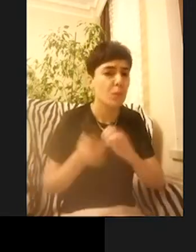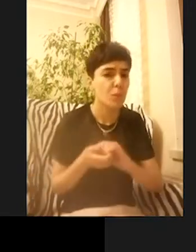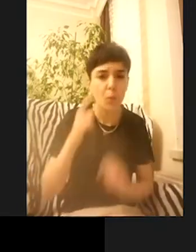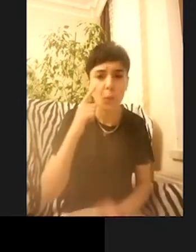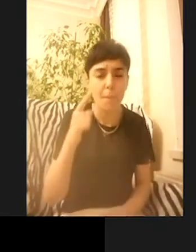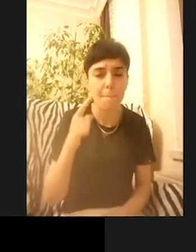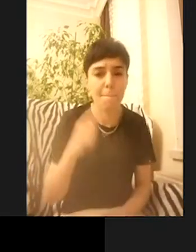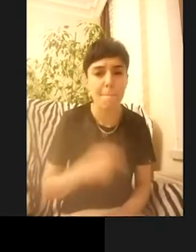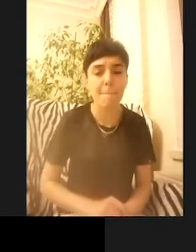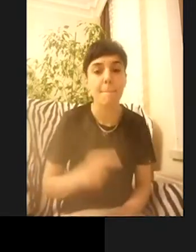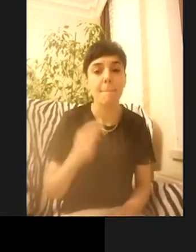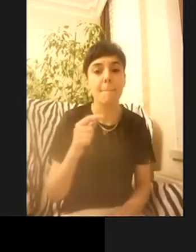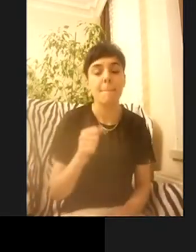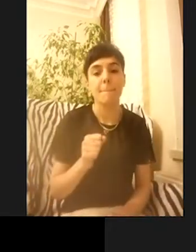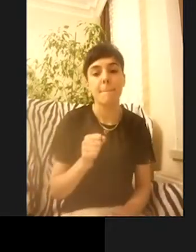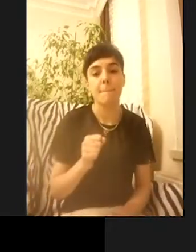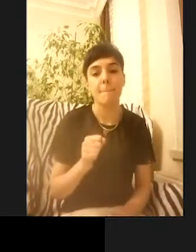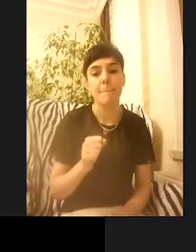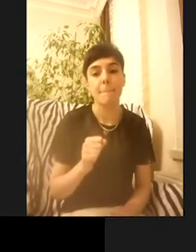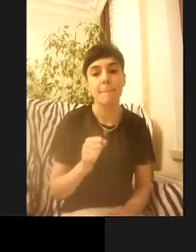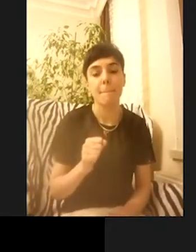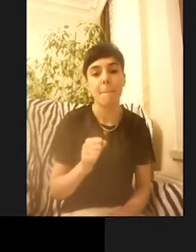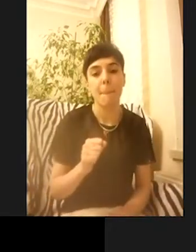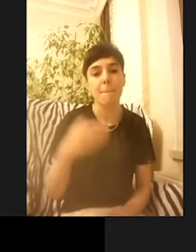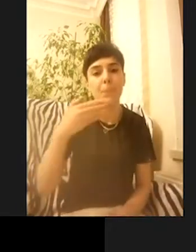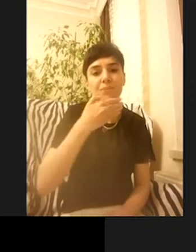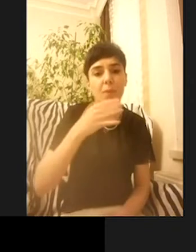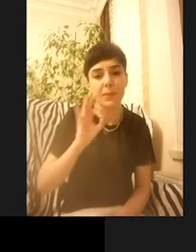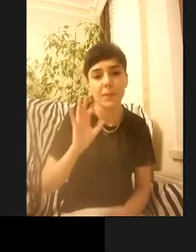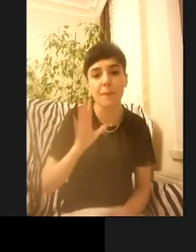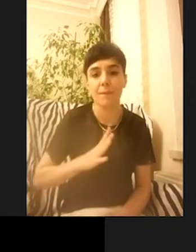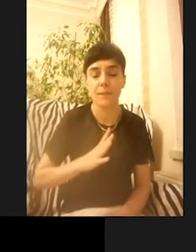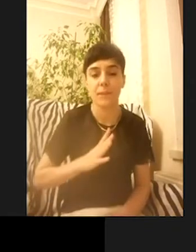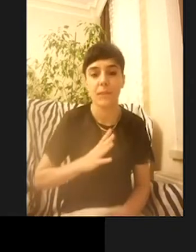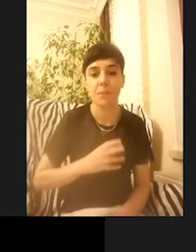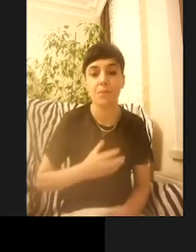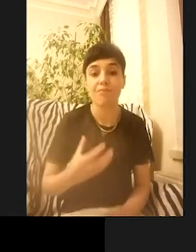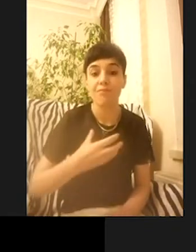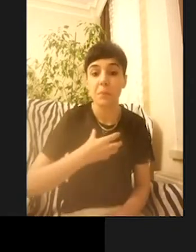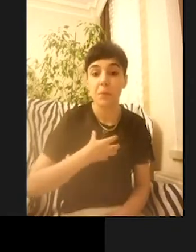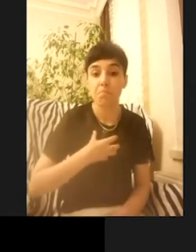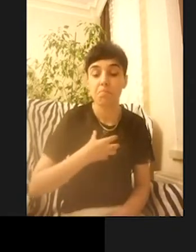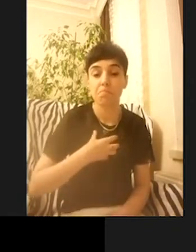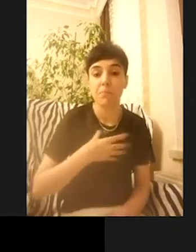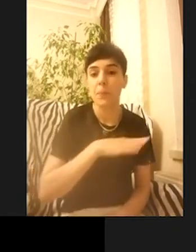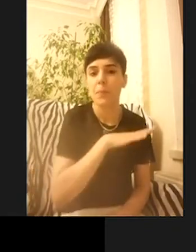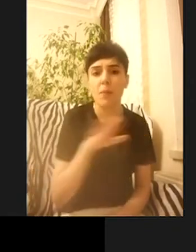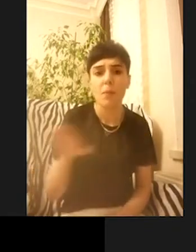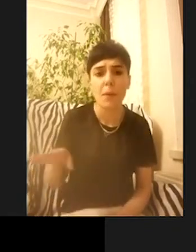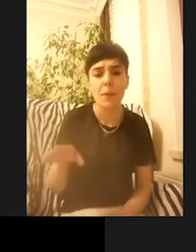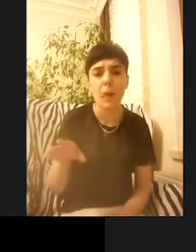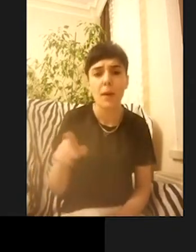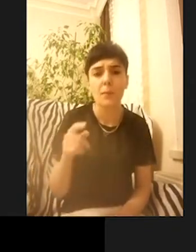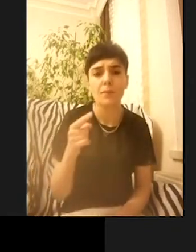saying, right? Like, if we want to reject and refuse this performative solidarity, then maybe there's something